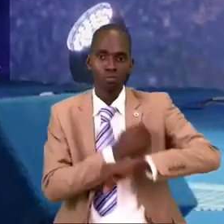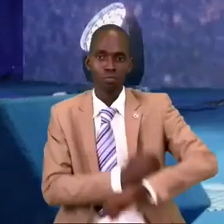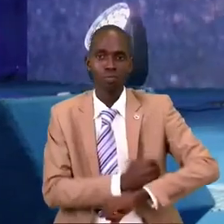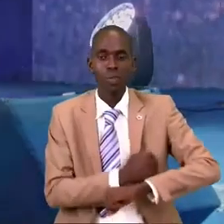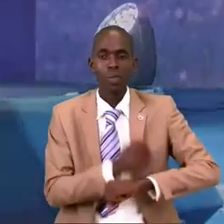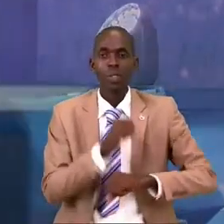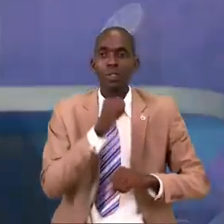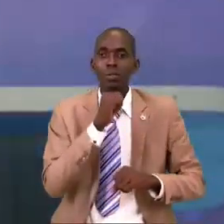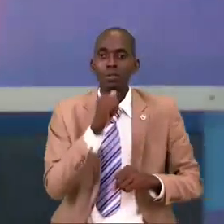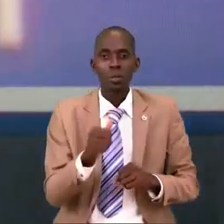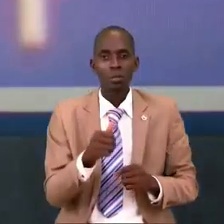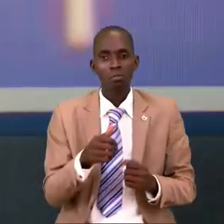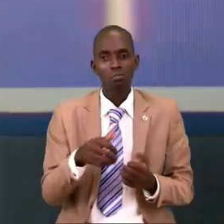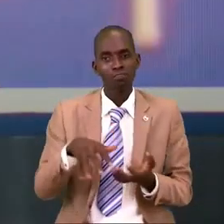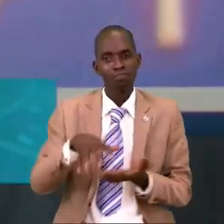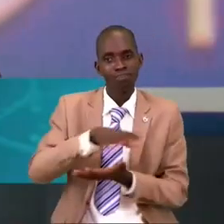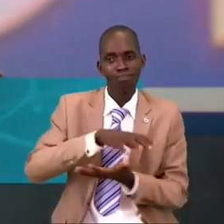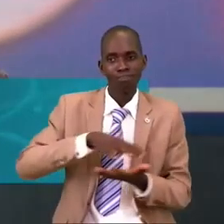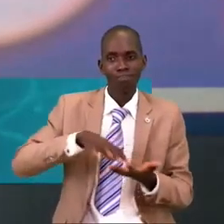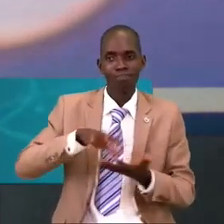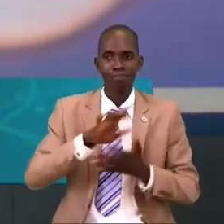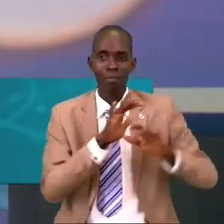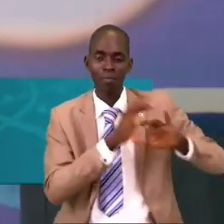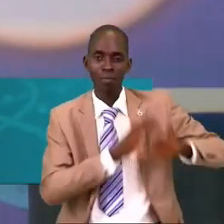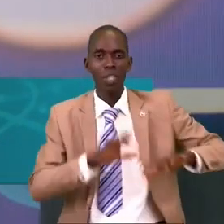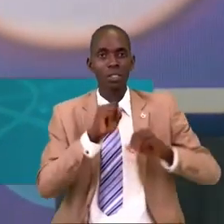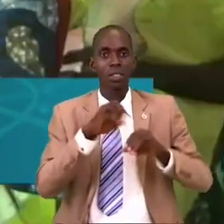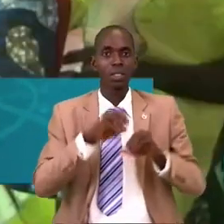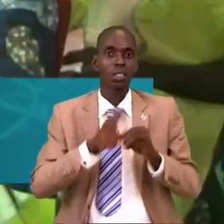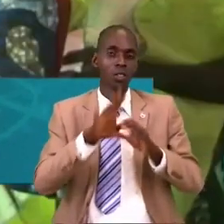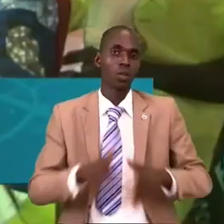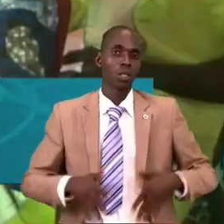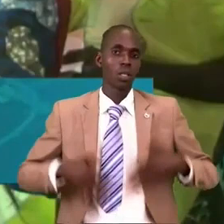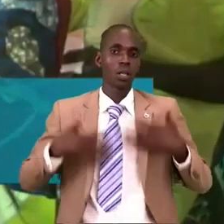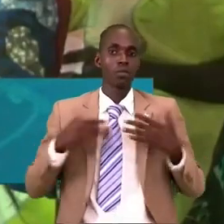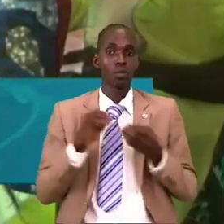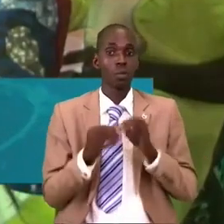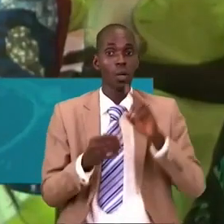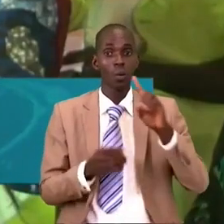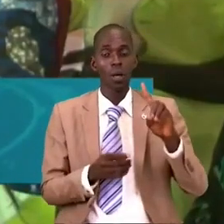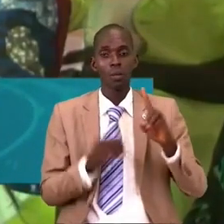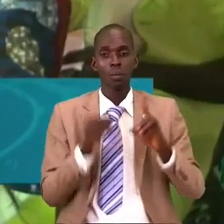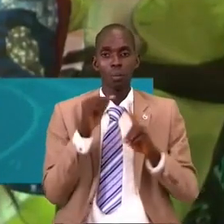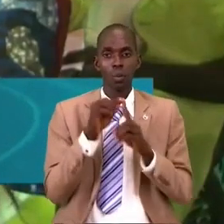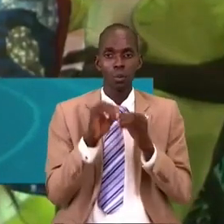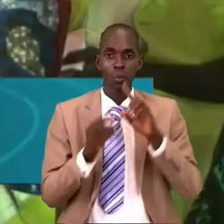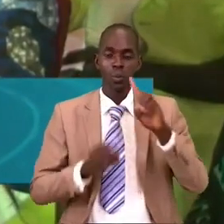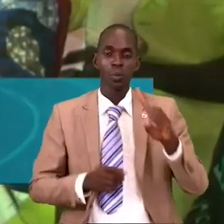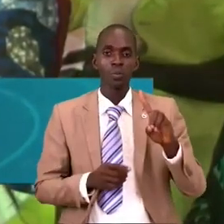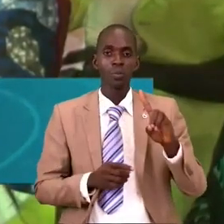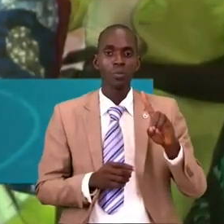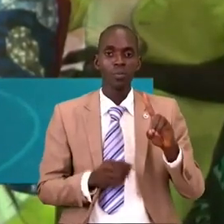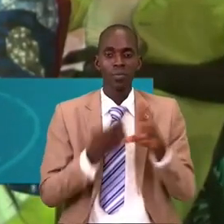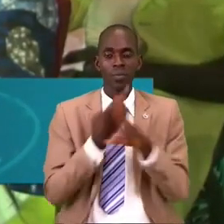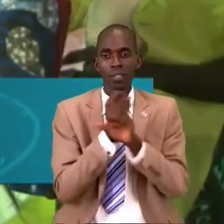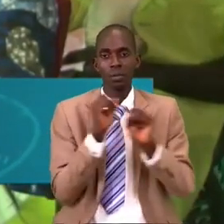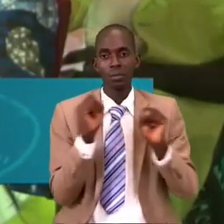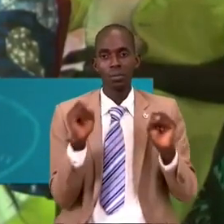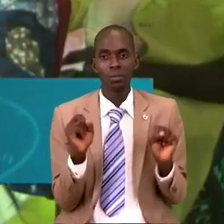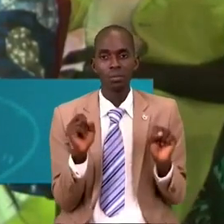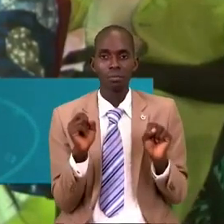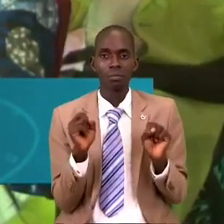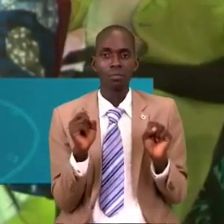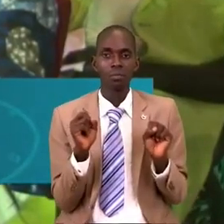Number one, redemption and full salvation through God's unmerited